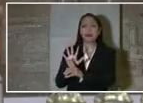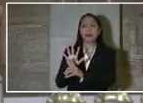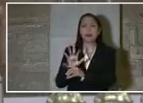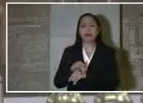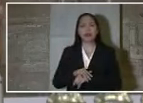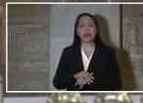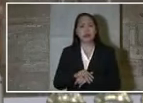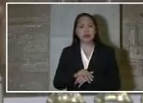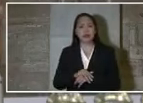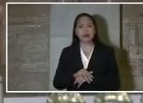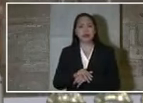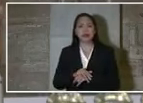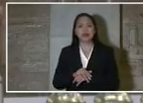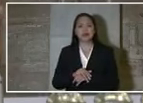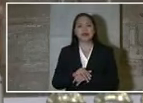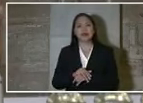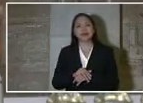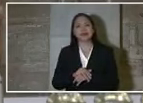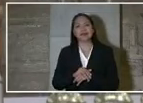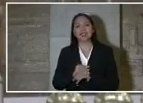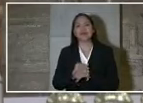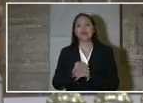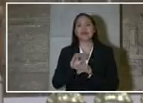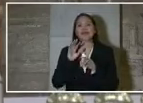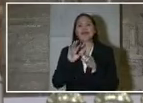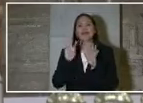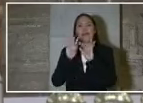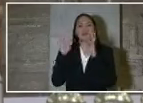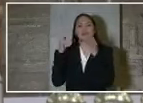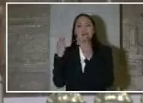kapag maganda ang apelyido mo,